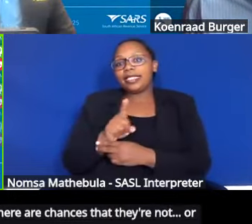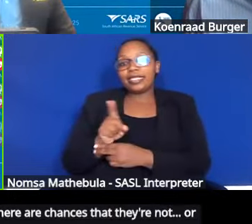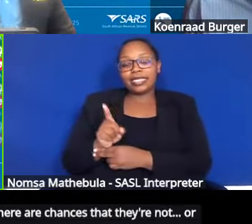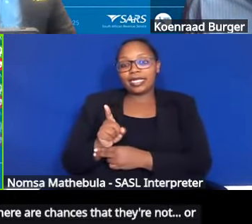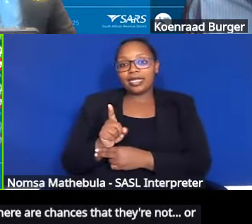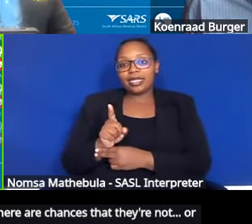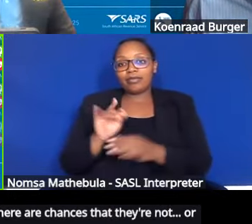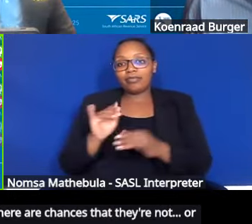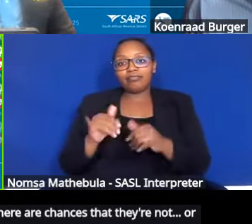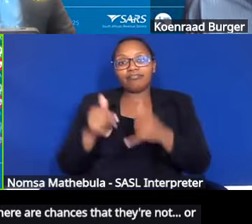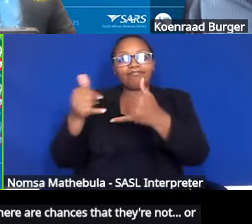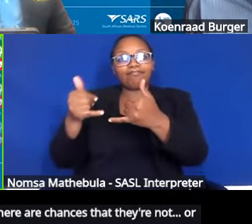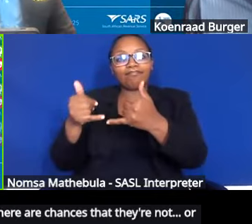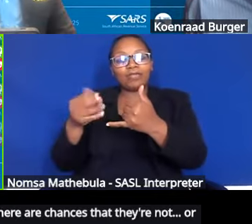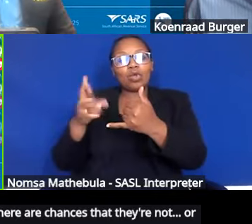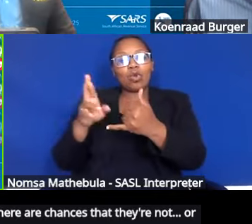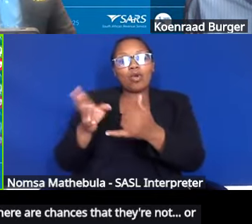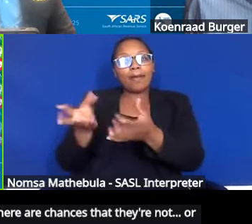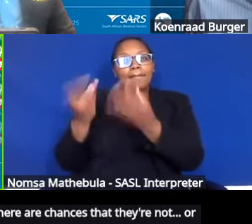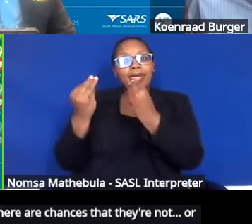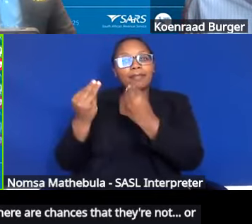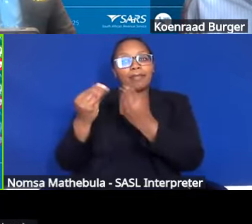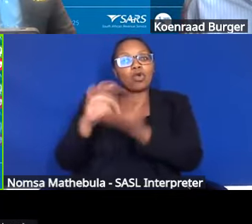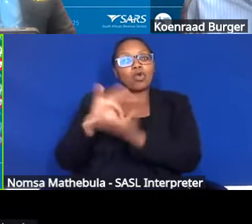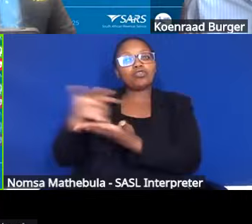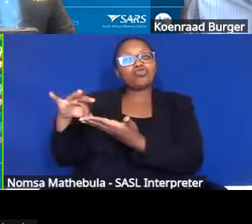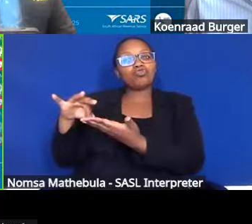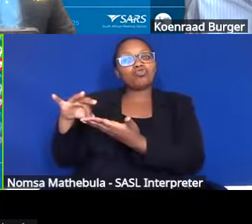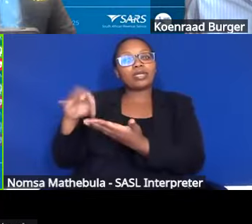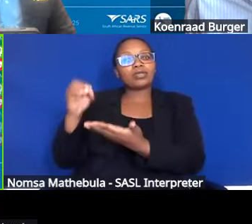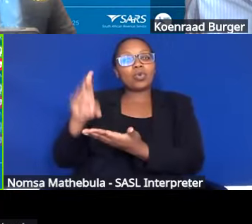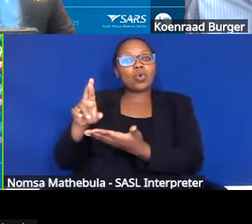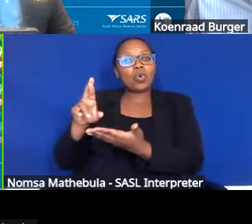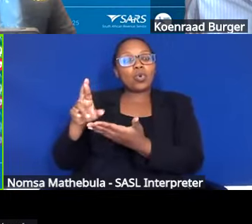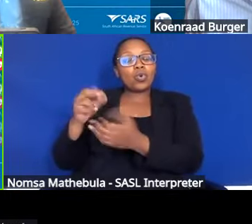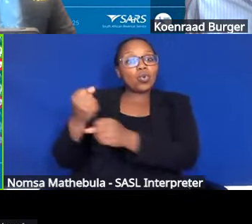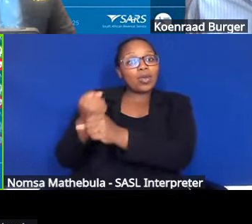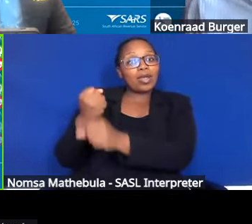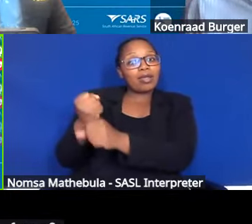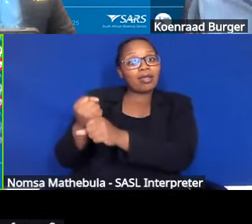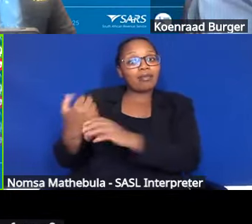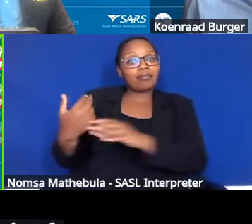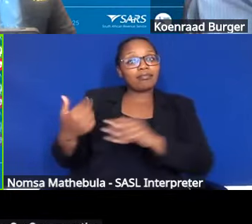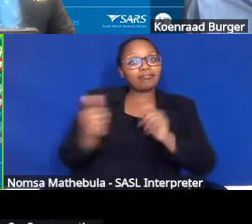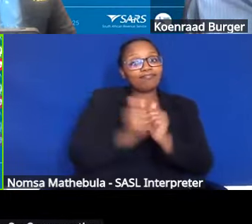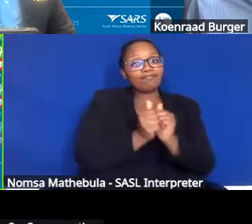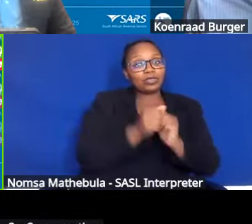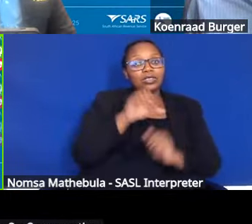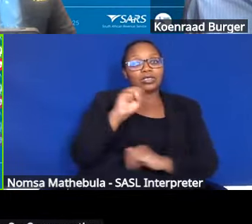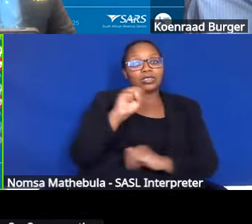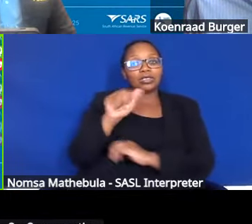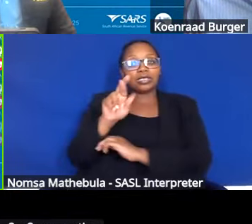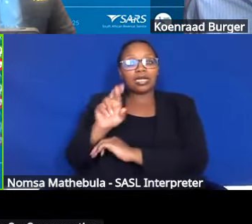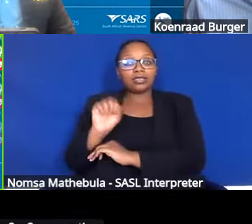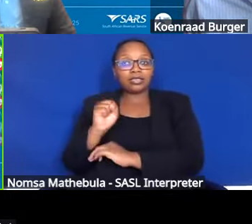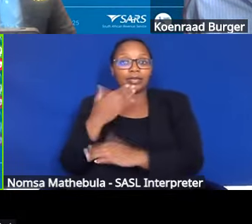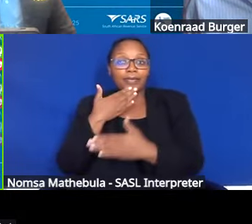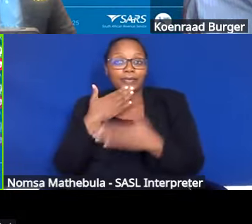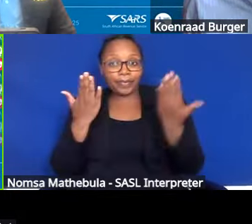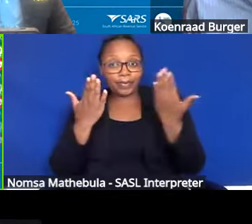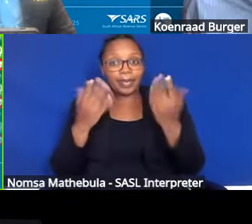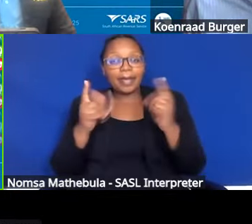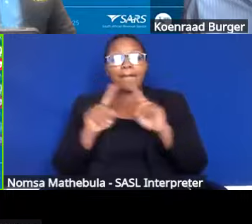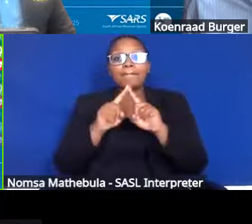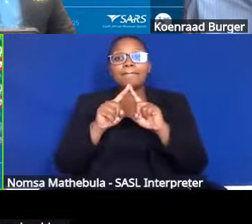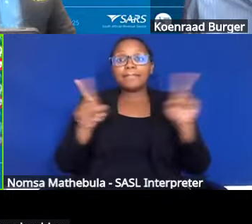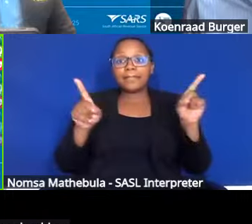awarded a contract from a SARS perspective. But however, should an